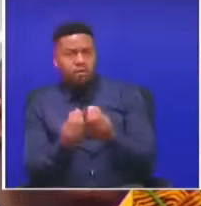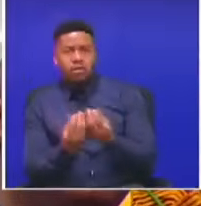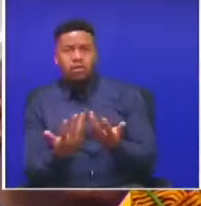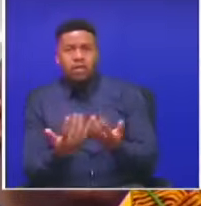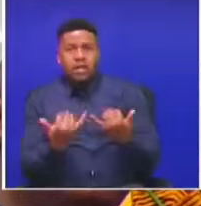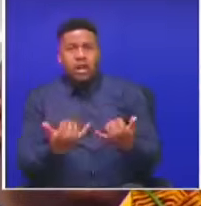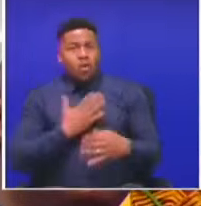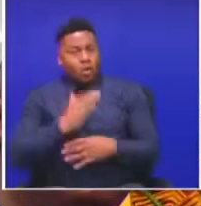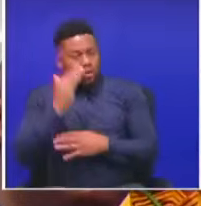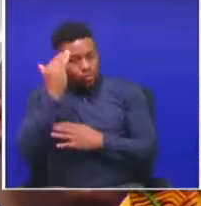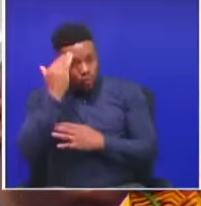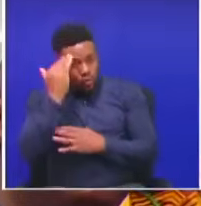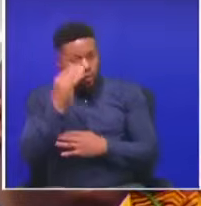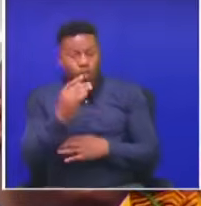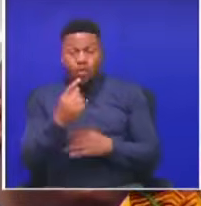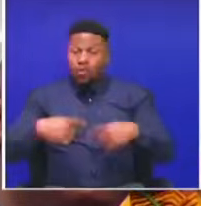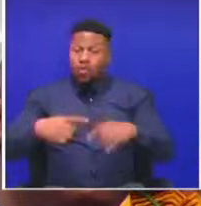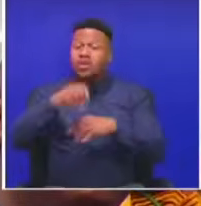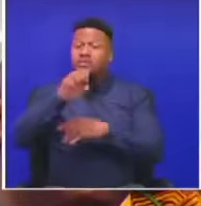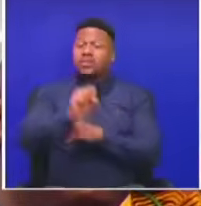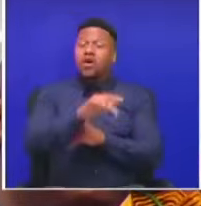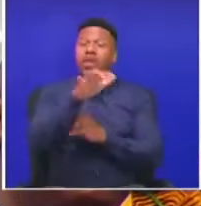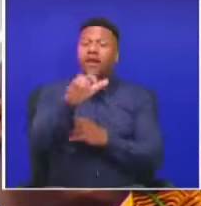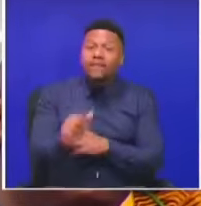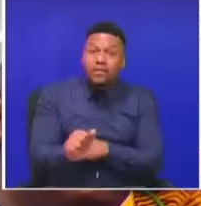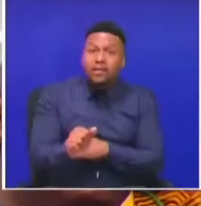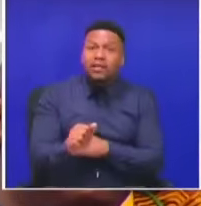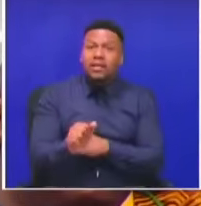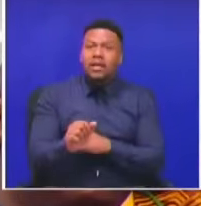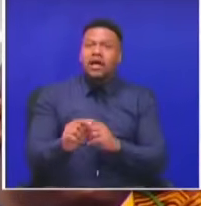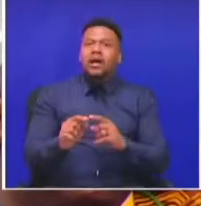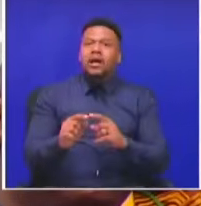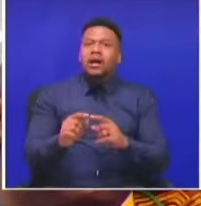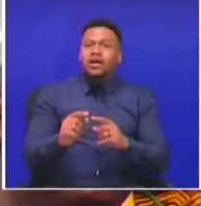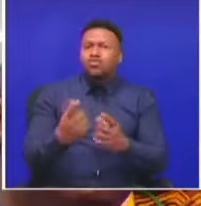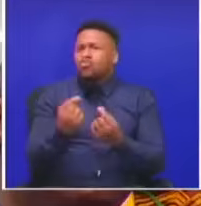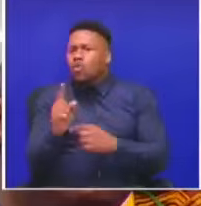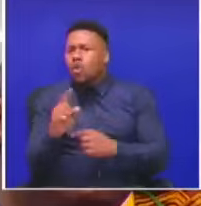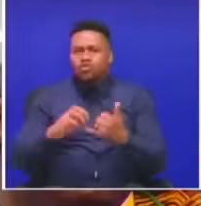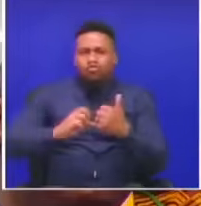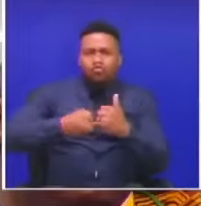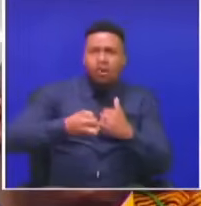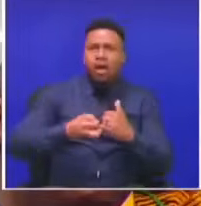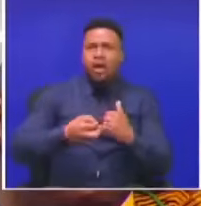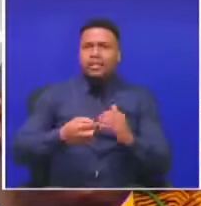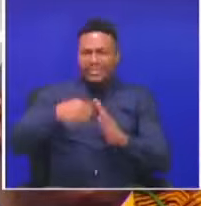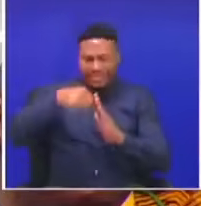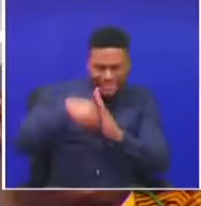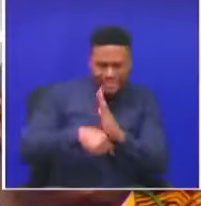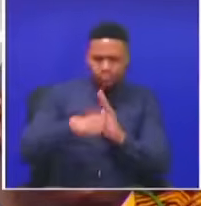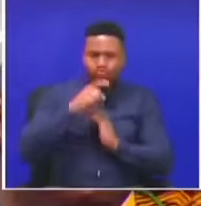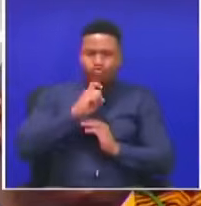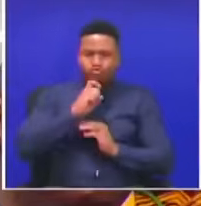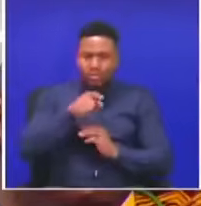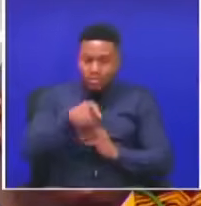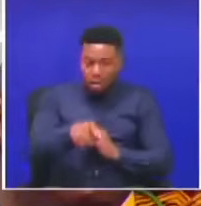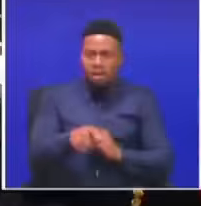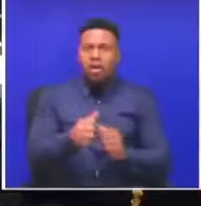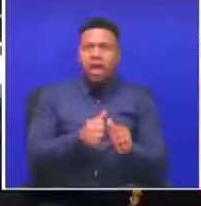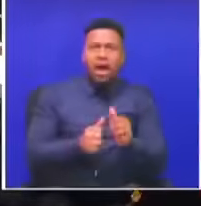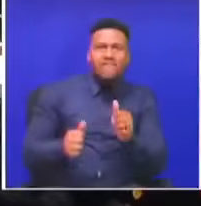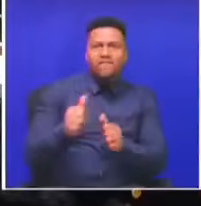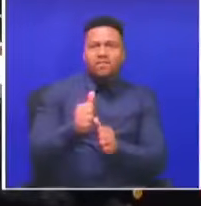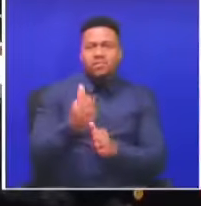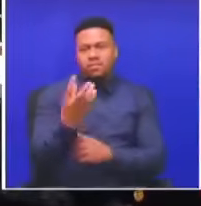to deepen their own realization on the strategic tactical advantage that we have. Thank you, Madam